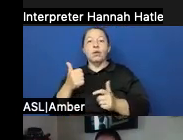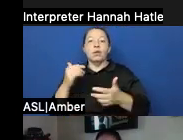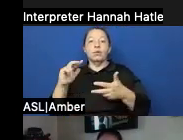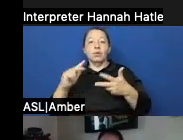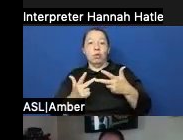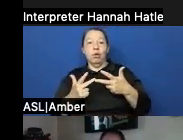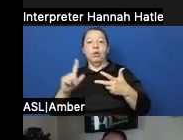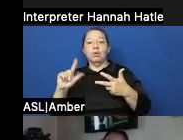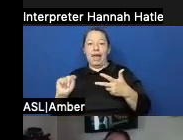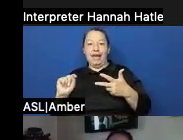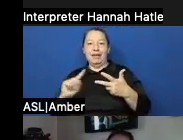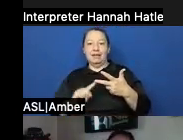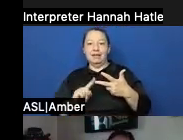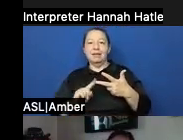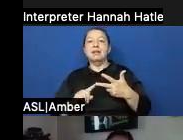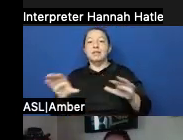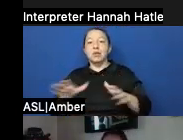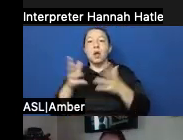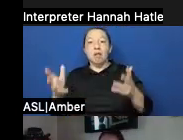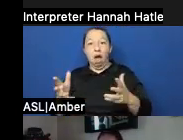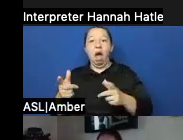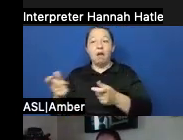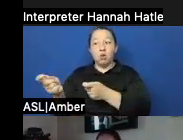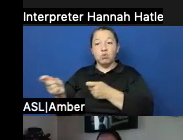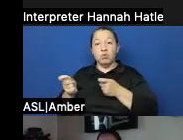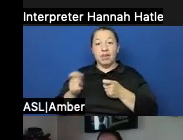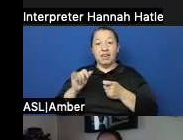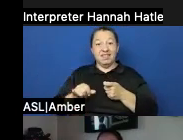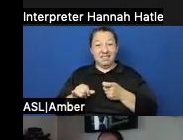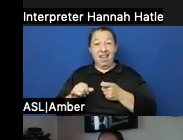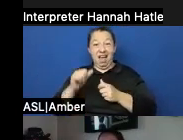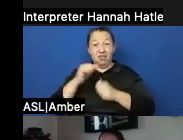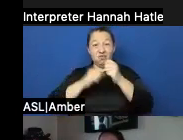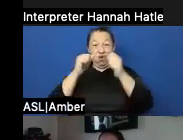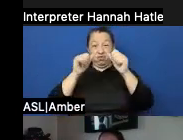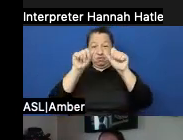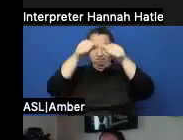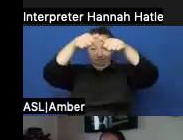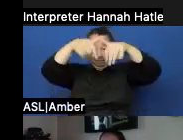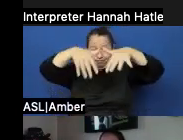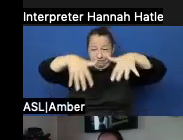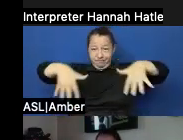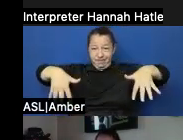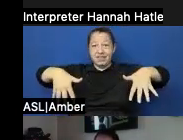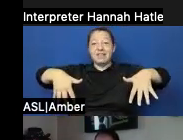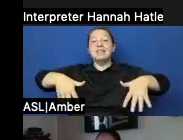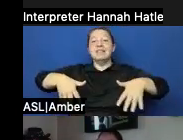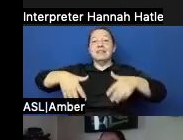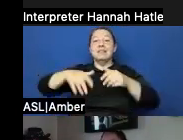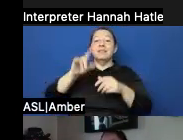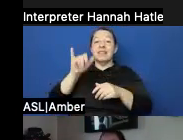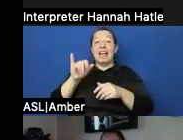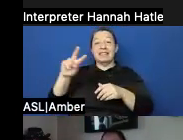dirty work. They do a lot of the recruiting. And as that structure keeps building, that bottom